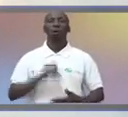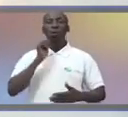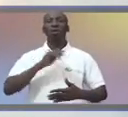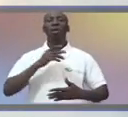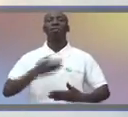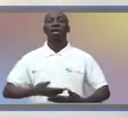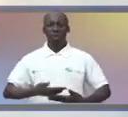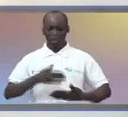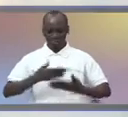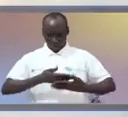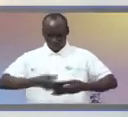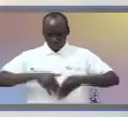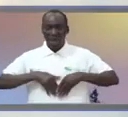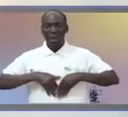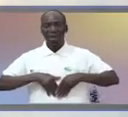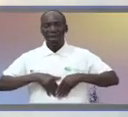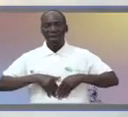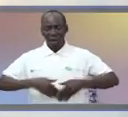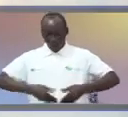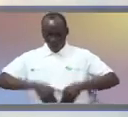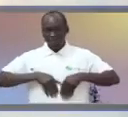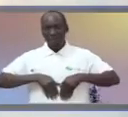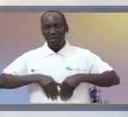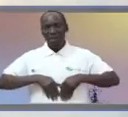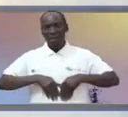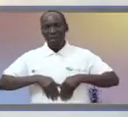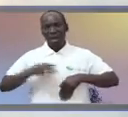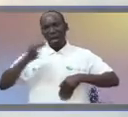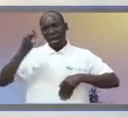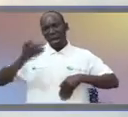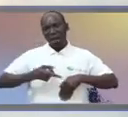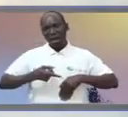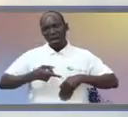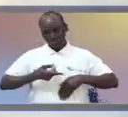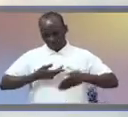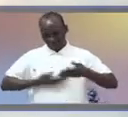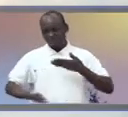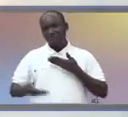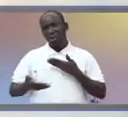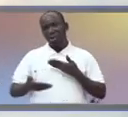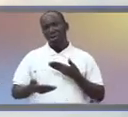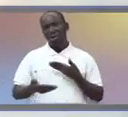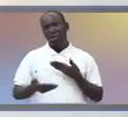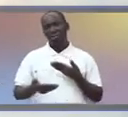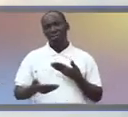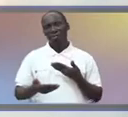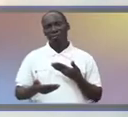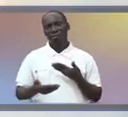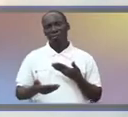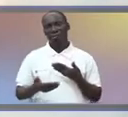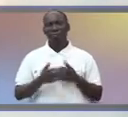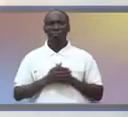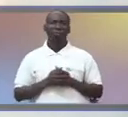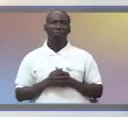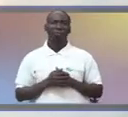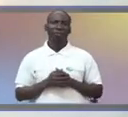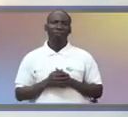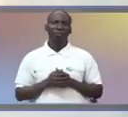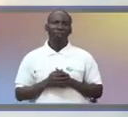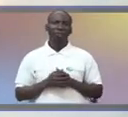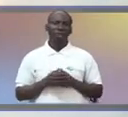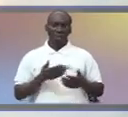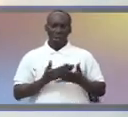no mu bosome nkron ba yankopon adom na oba na wo na bofra na pie di